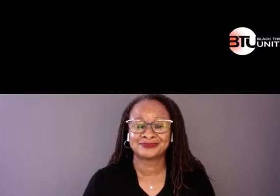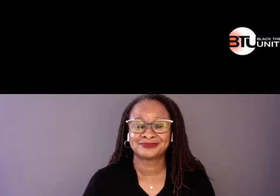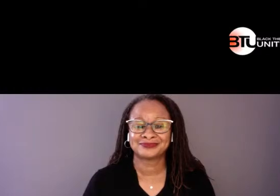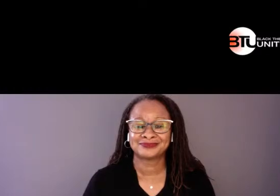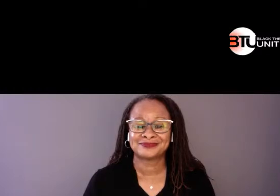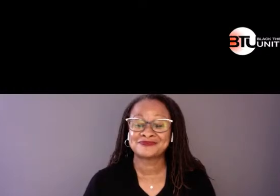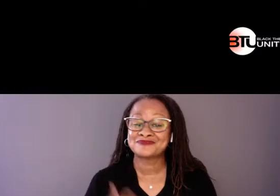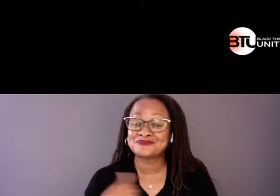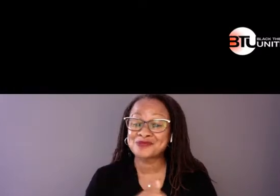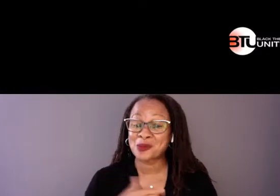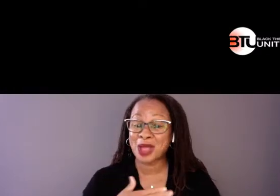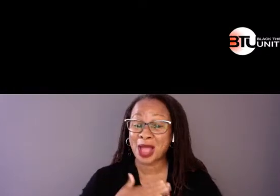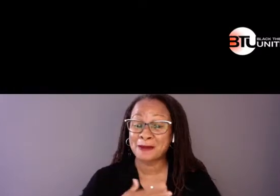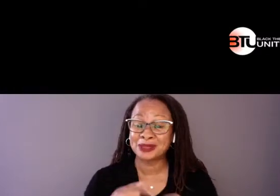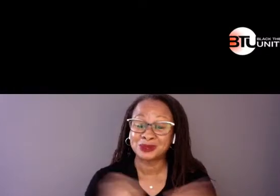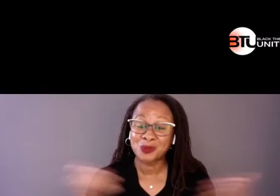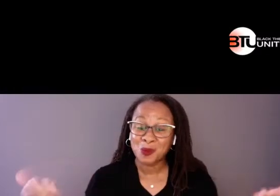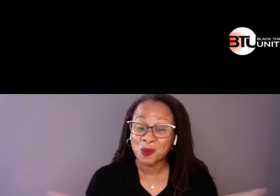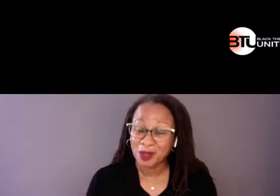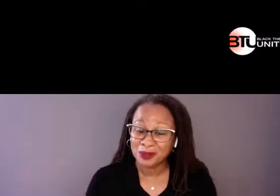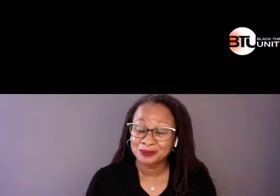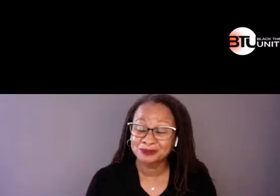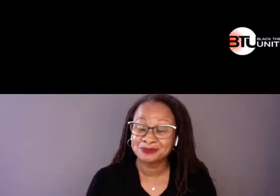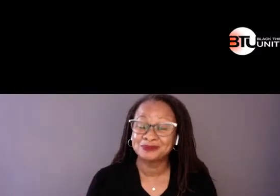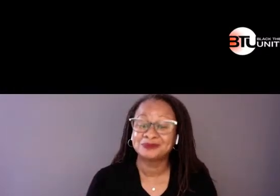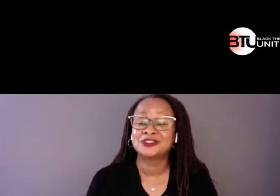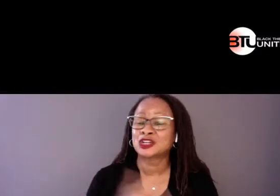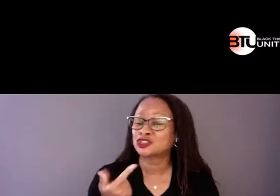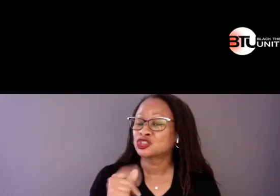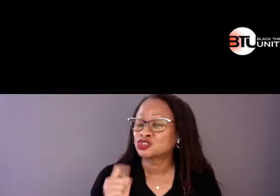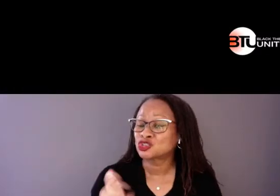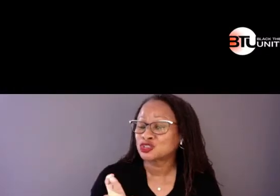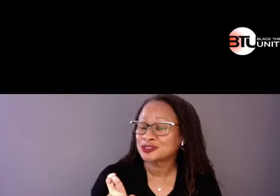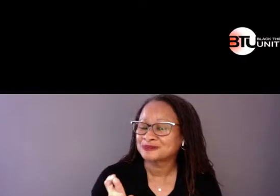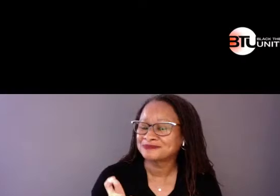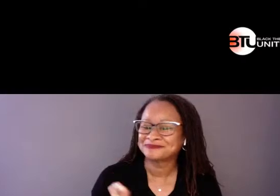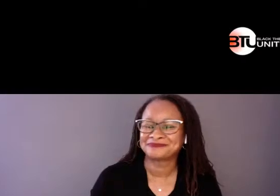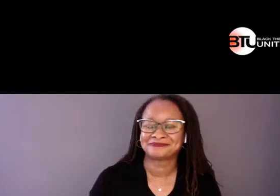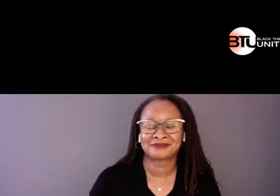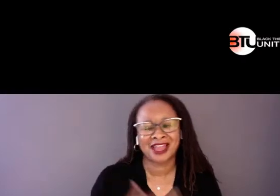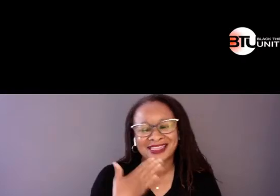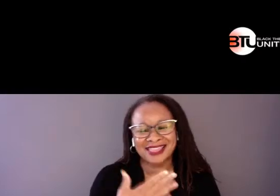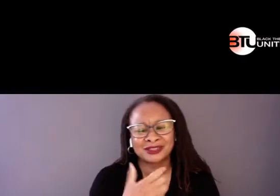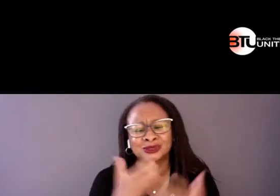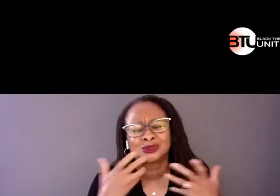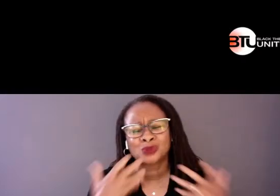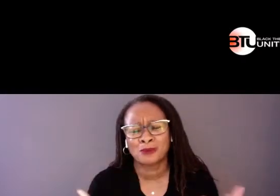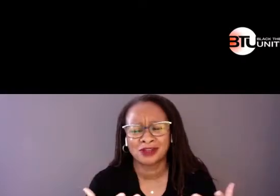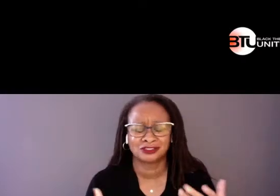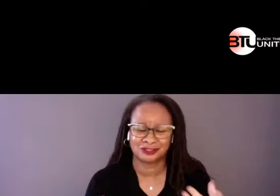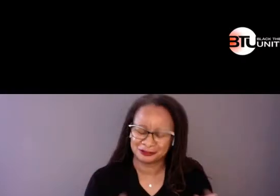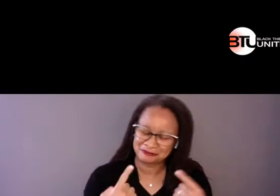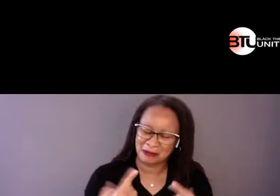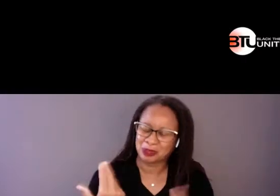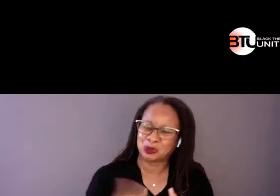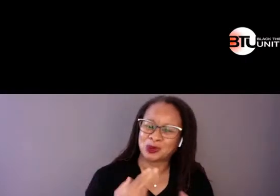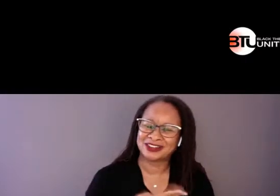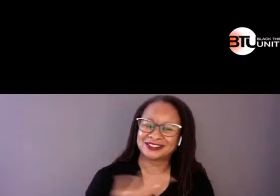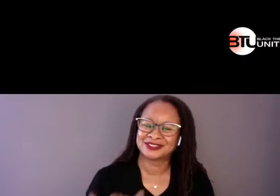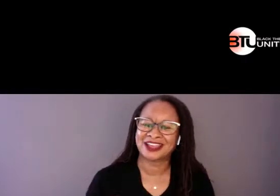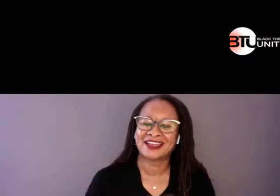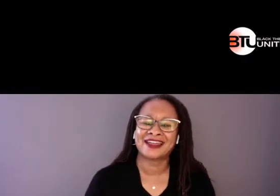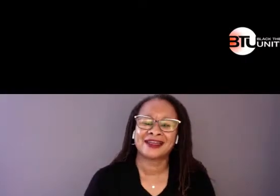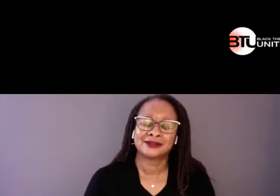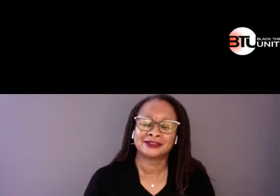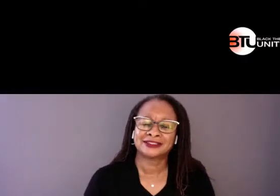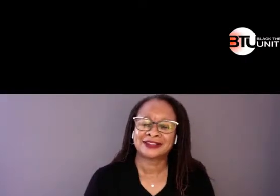We are happy to welcome you, Ginger. Thank you so much for being here and taking